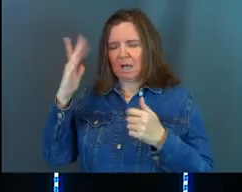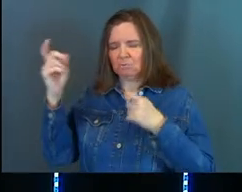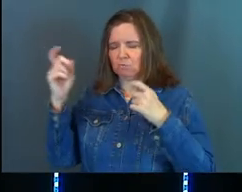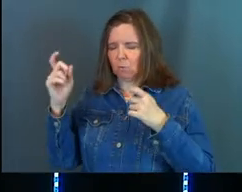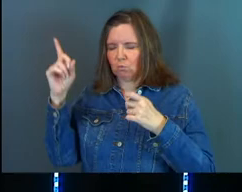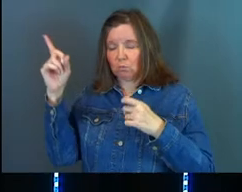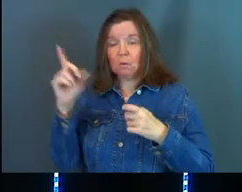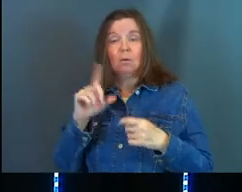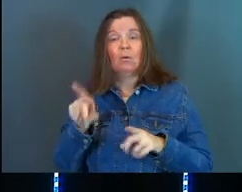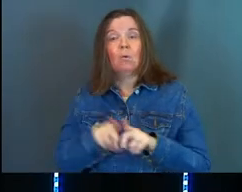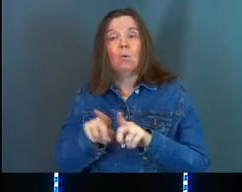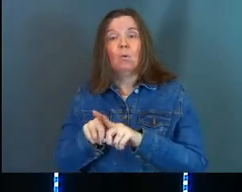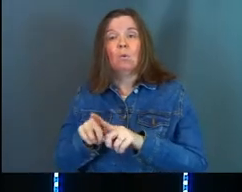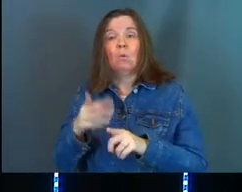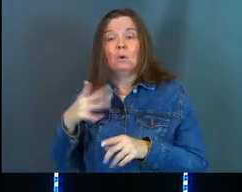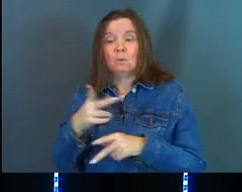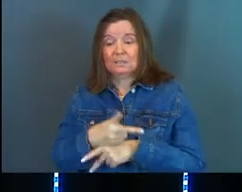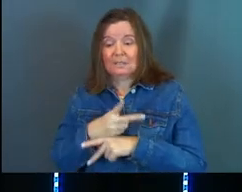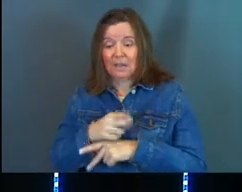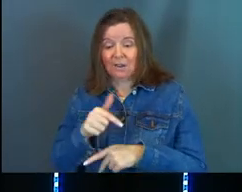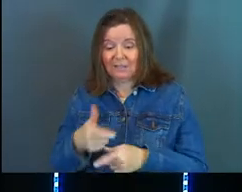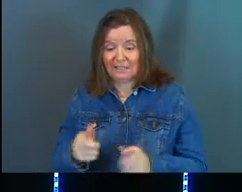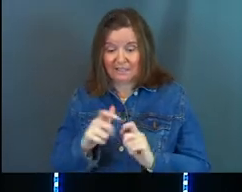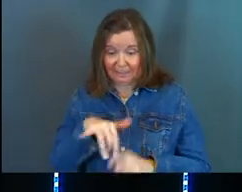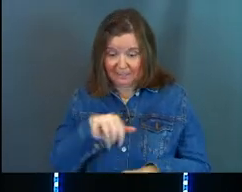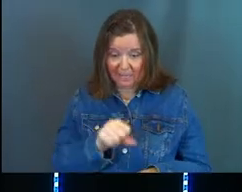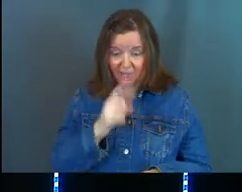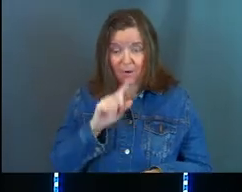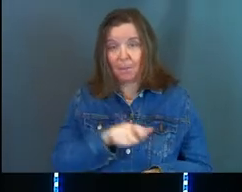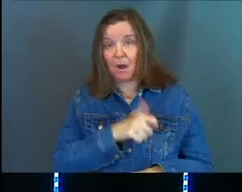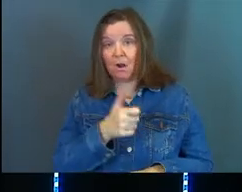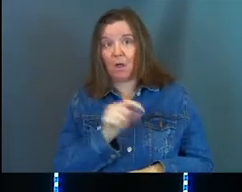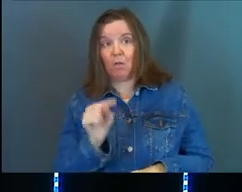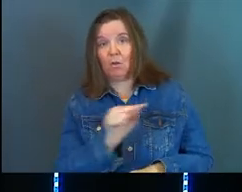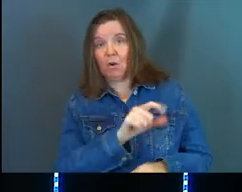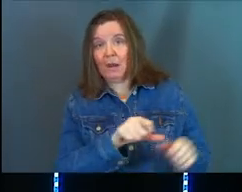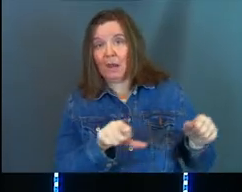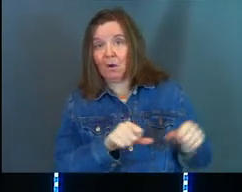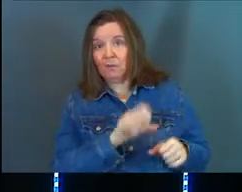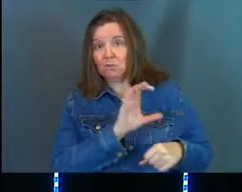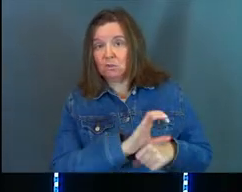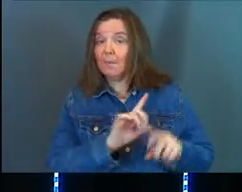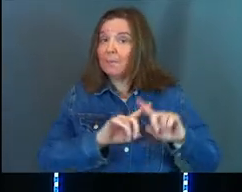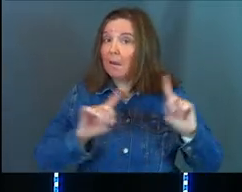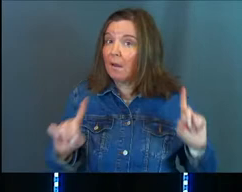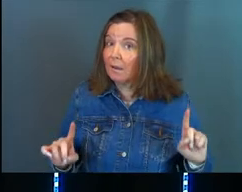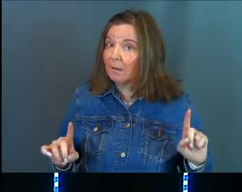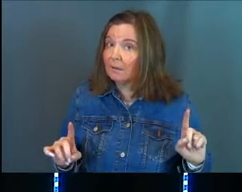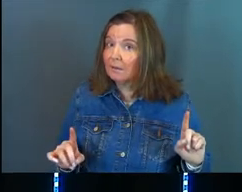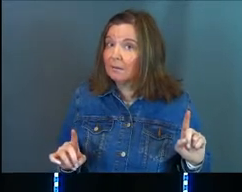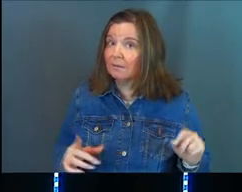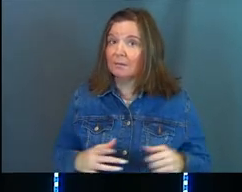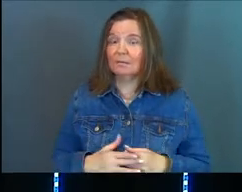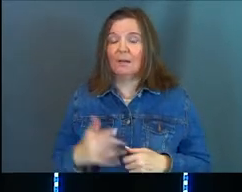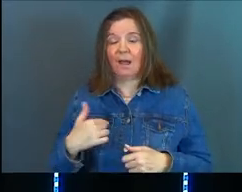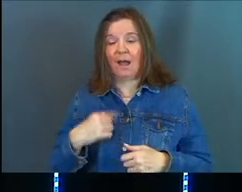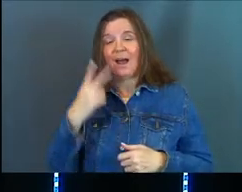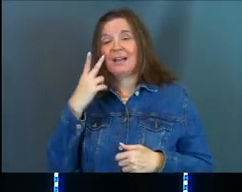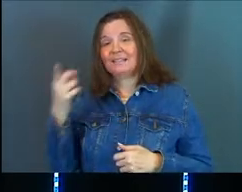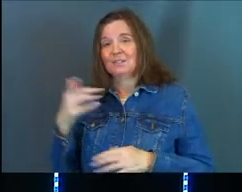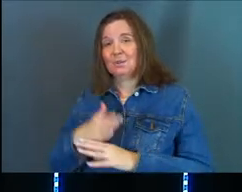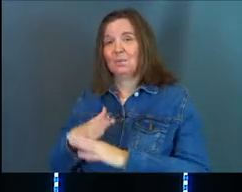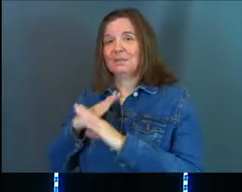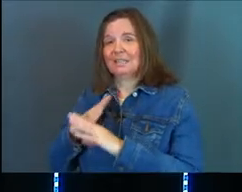And not only is he going to take care of this and give me yeses from another area of the church, but I see